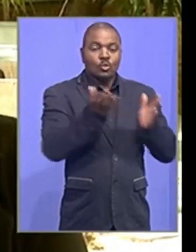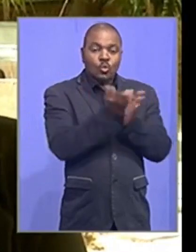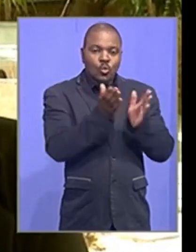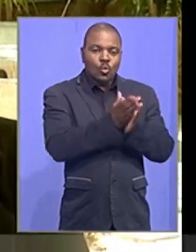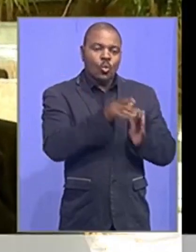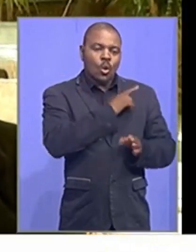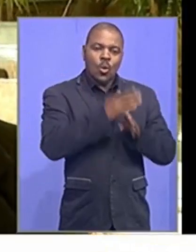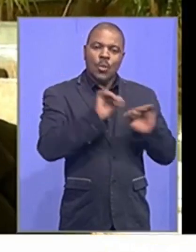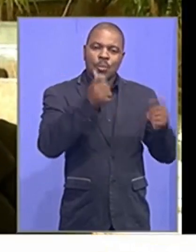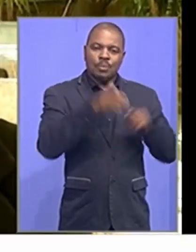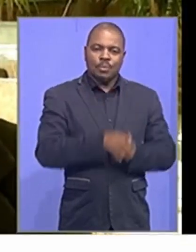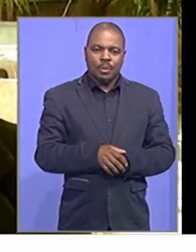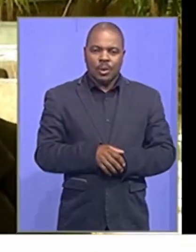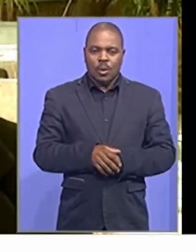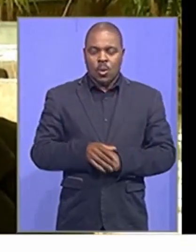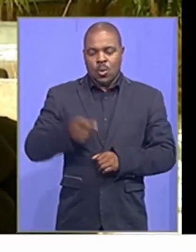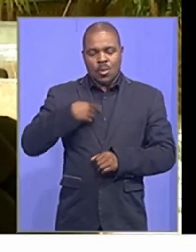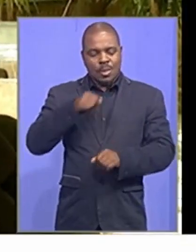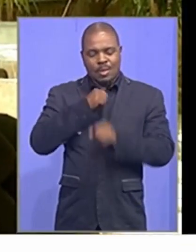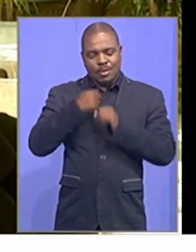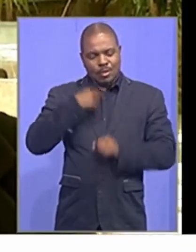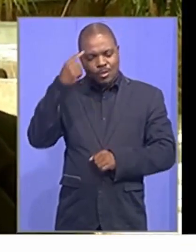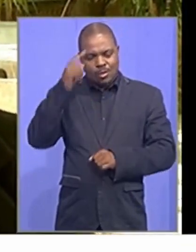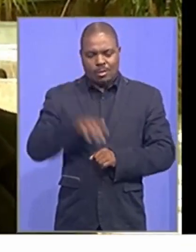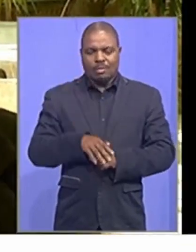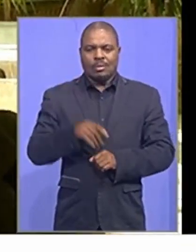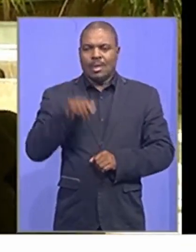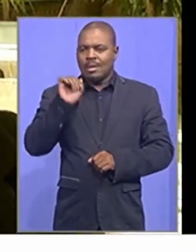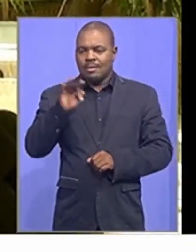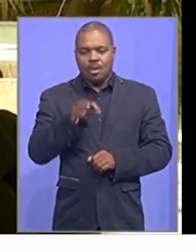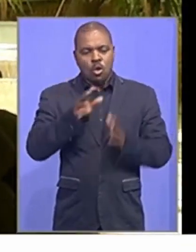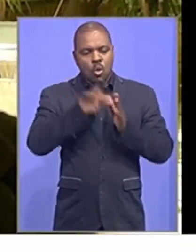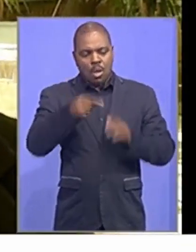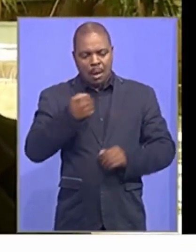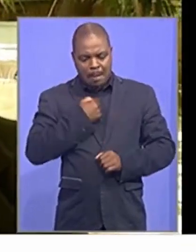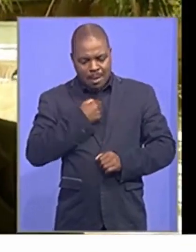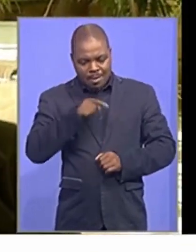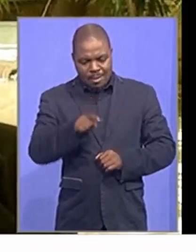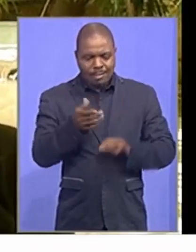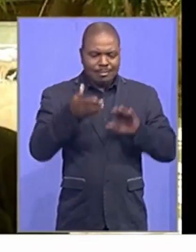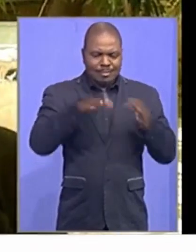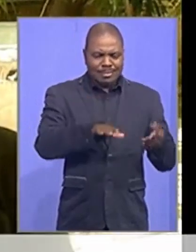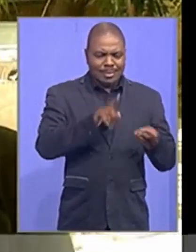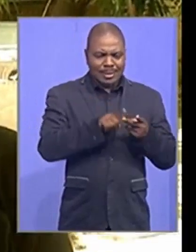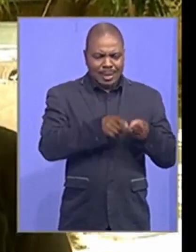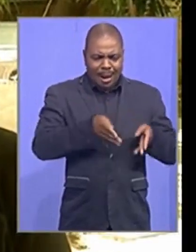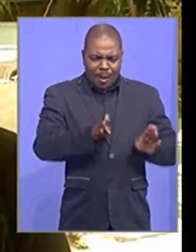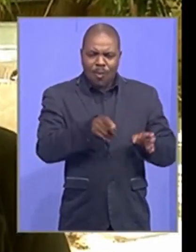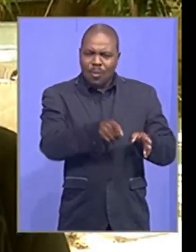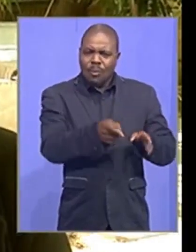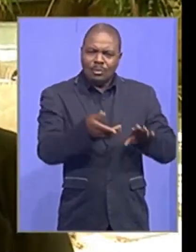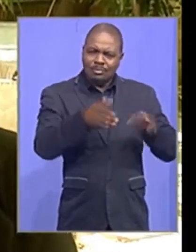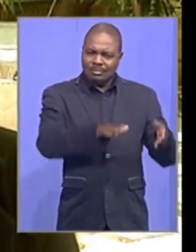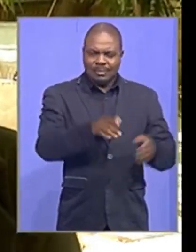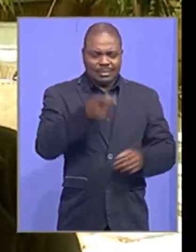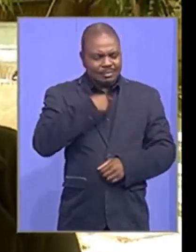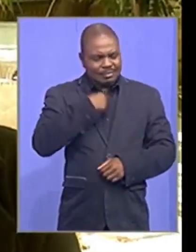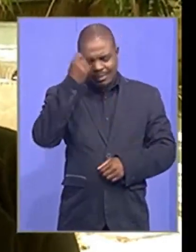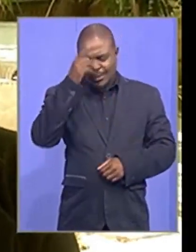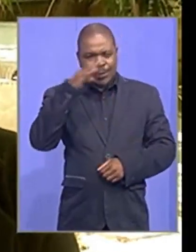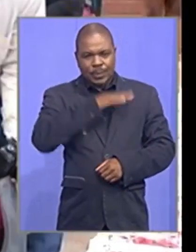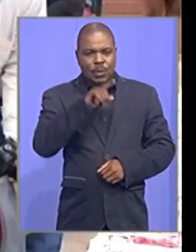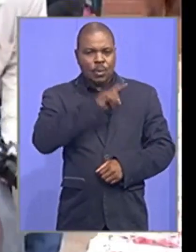copes after you hear that one of your learners has passed on and how he has passed on. It doesn't make sense